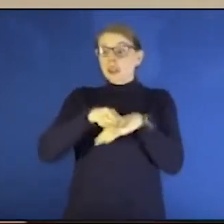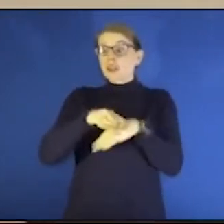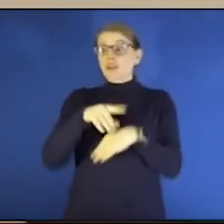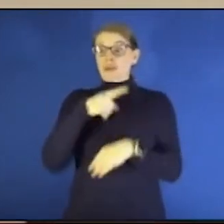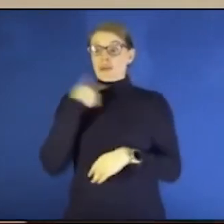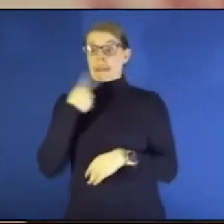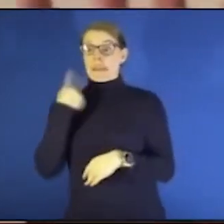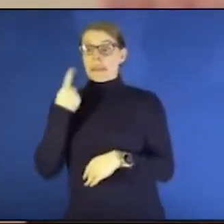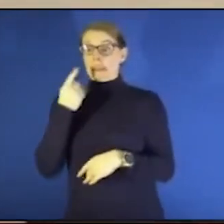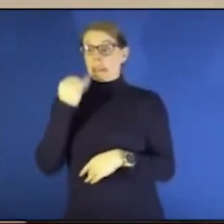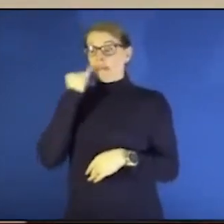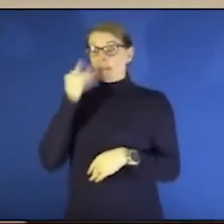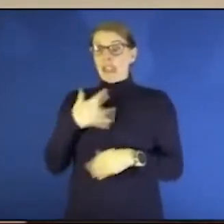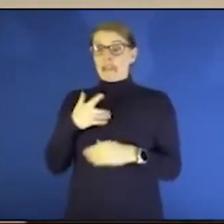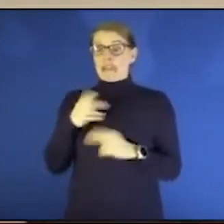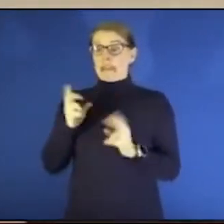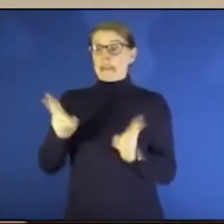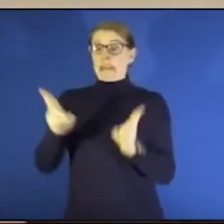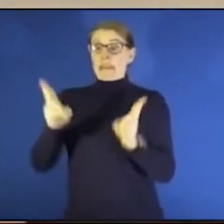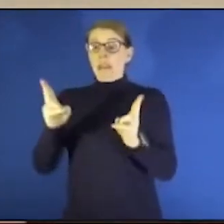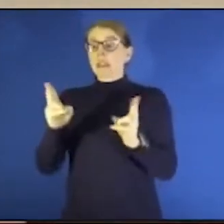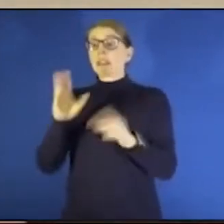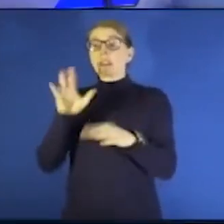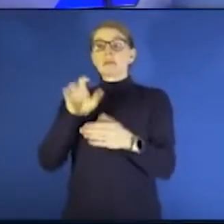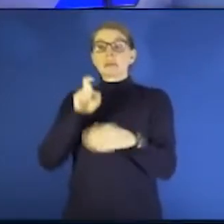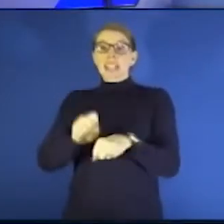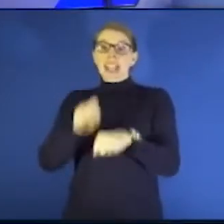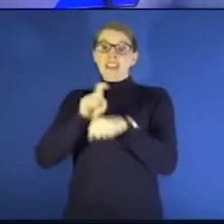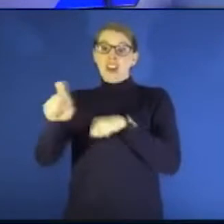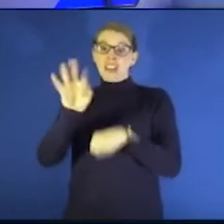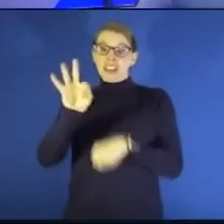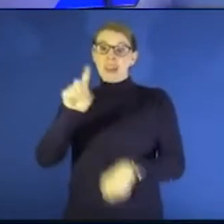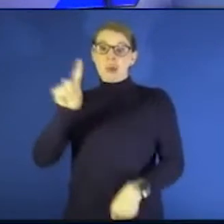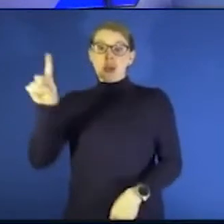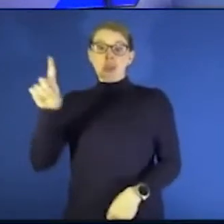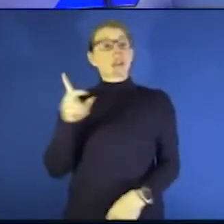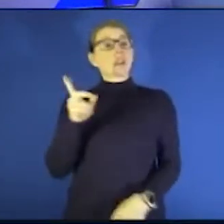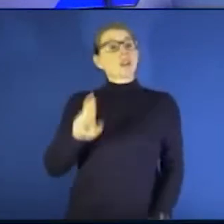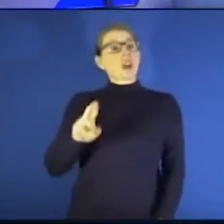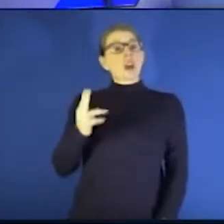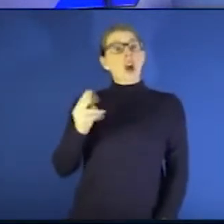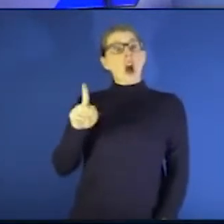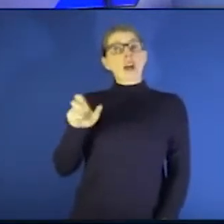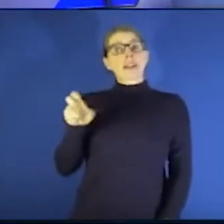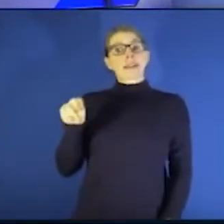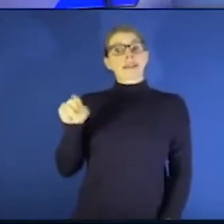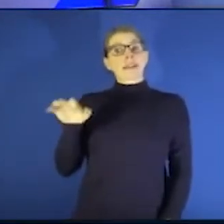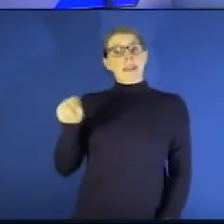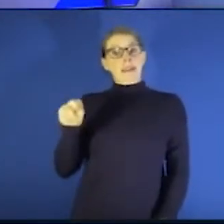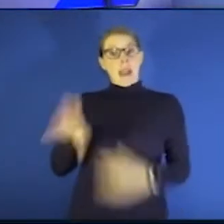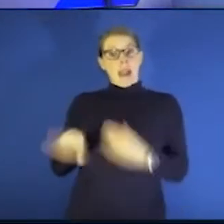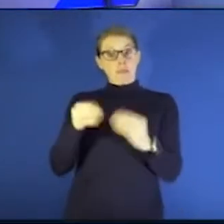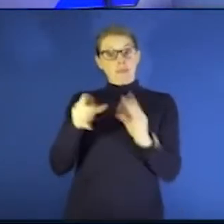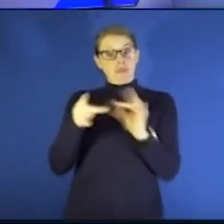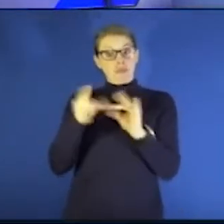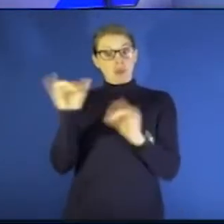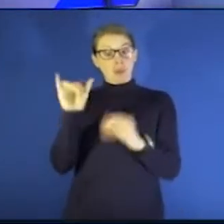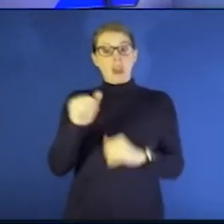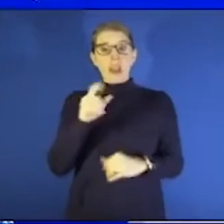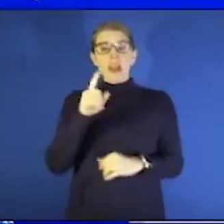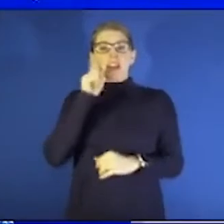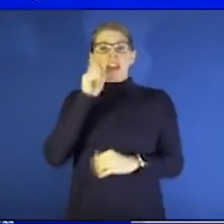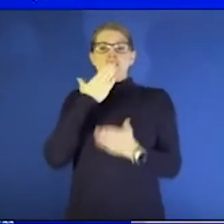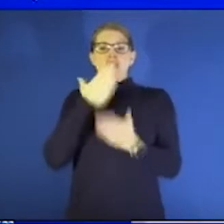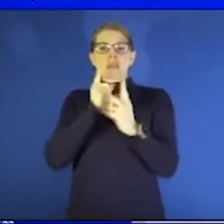call 911. Dr. Hawkinson, did you have something to add? Yeah, and I'm just wondering too, I think these are all really good points, but I think certainly